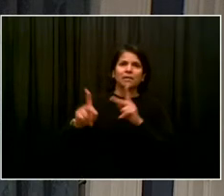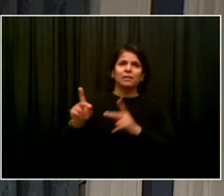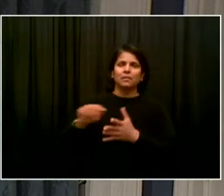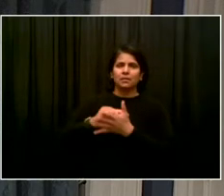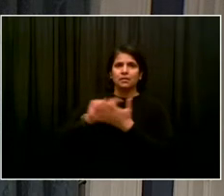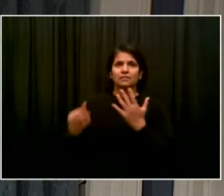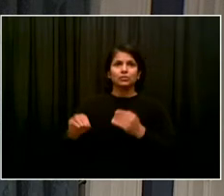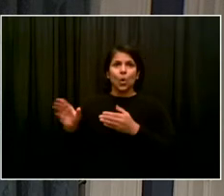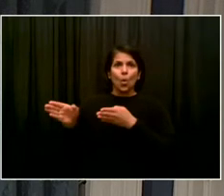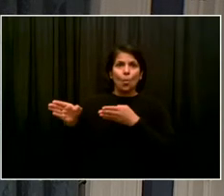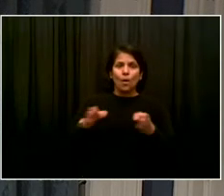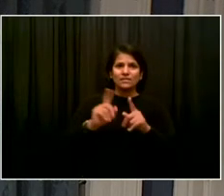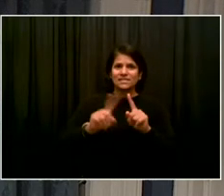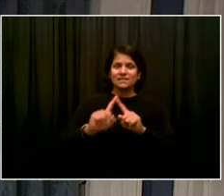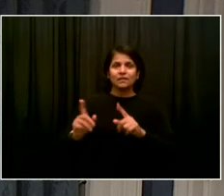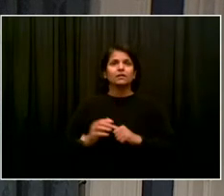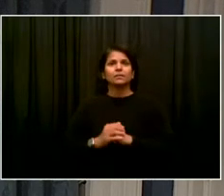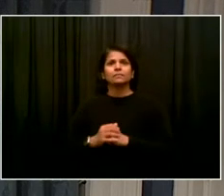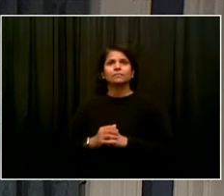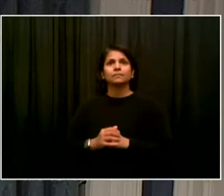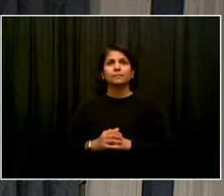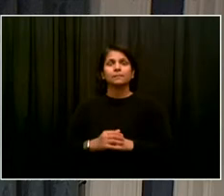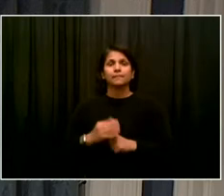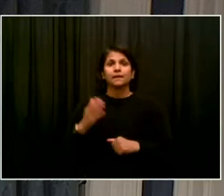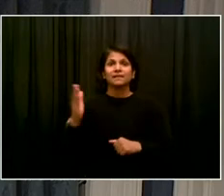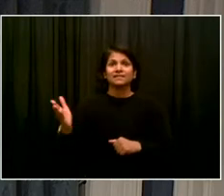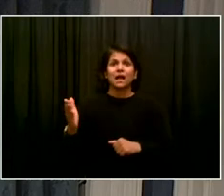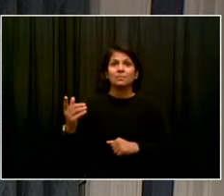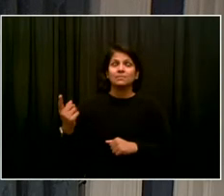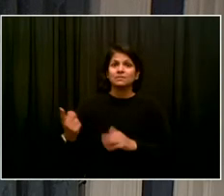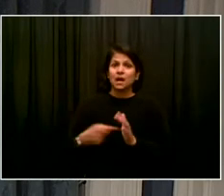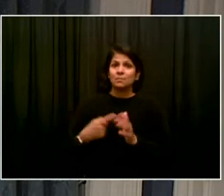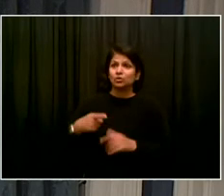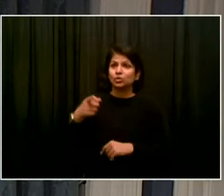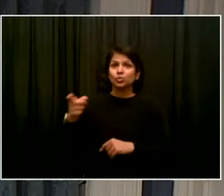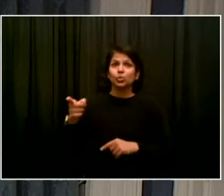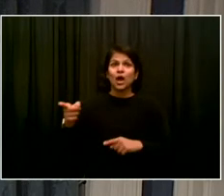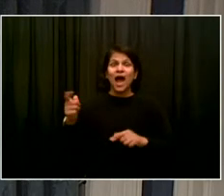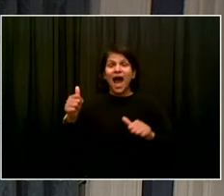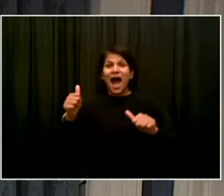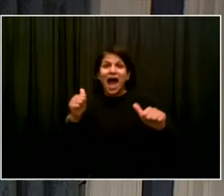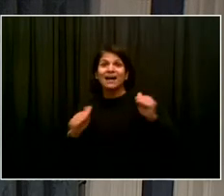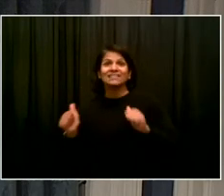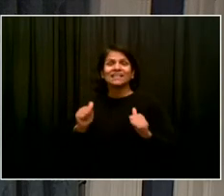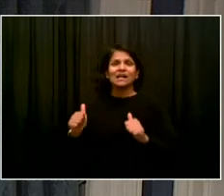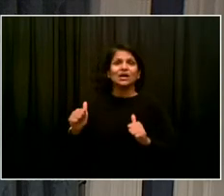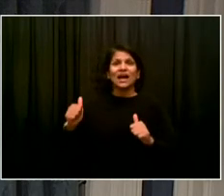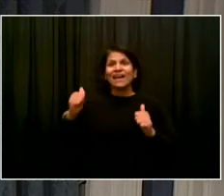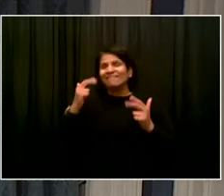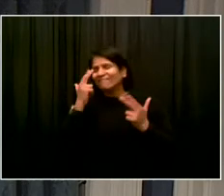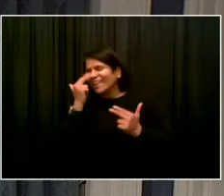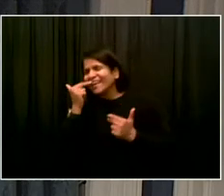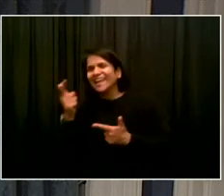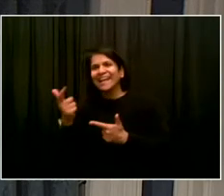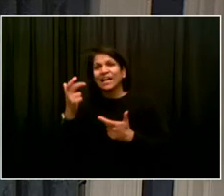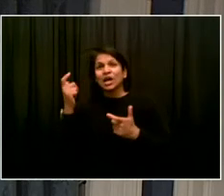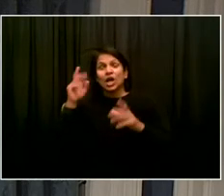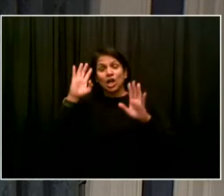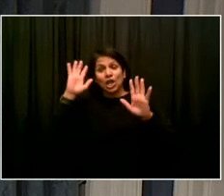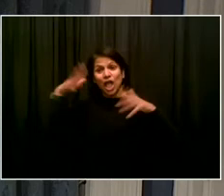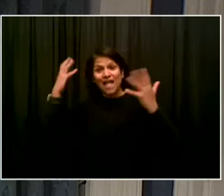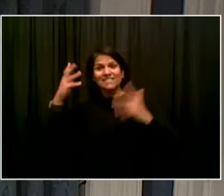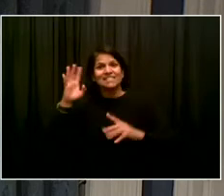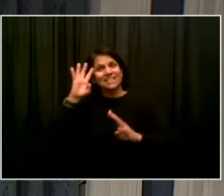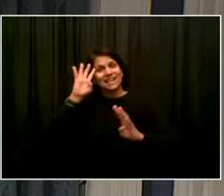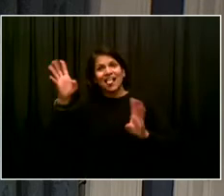kind of comic insanity of some of the roles you've taken on. Mm-hmm. And I just want to make sure, because people know, of course, a lot of your